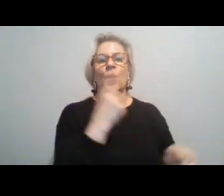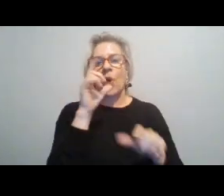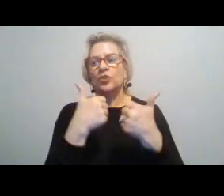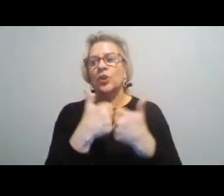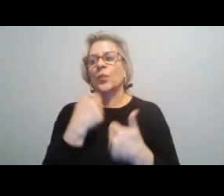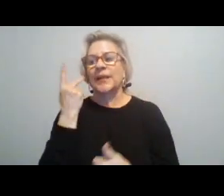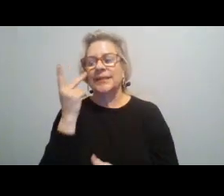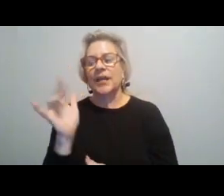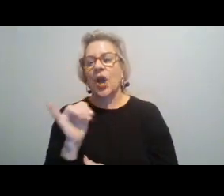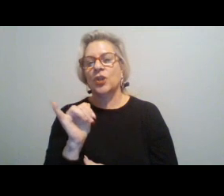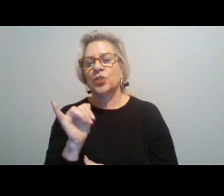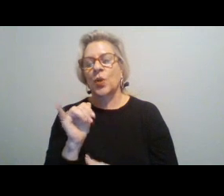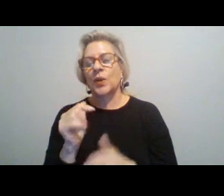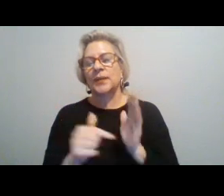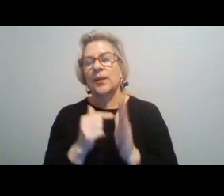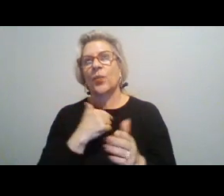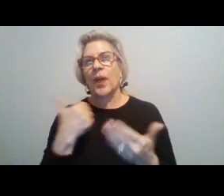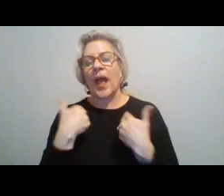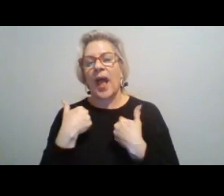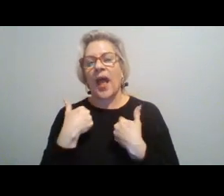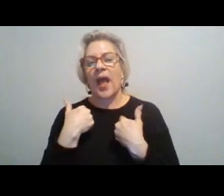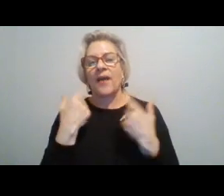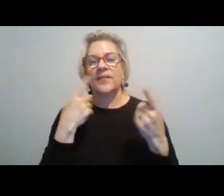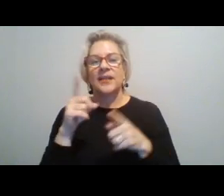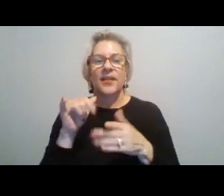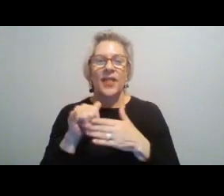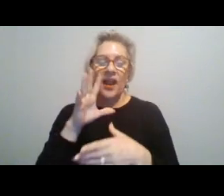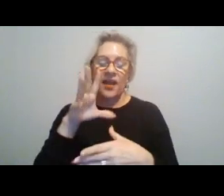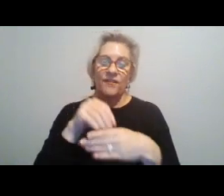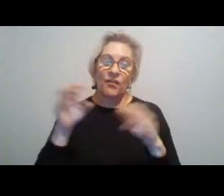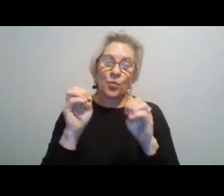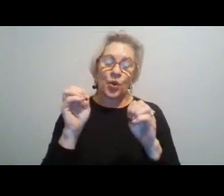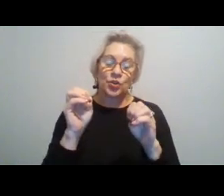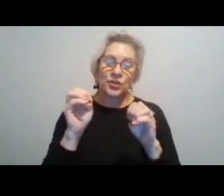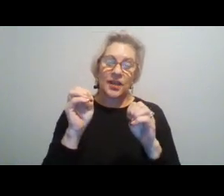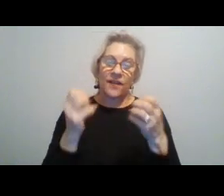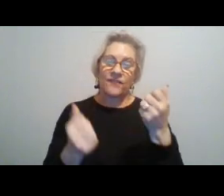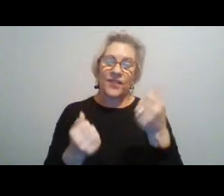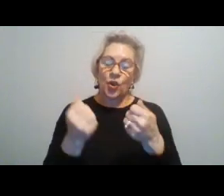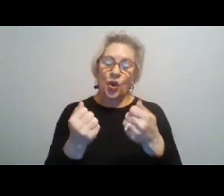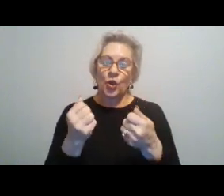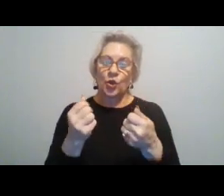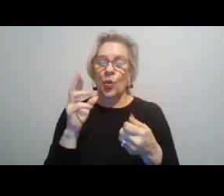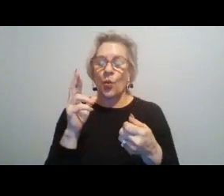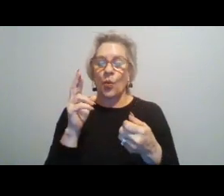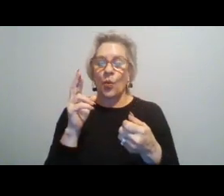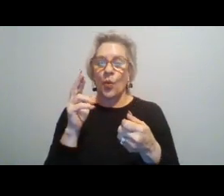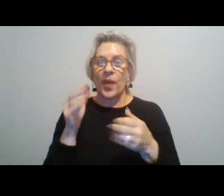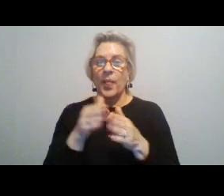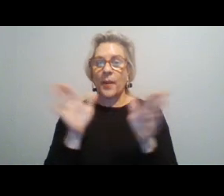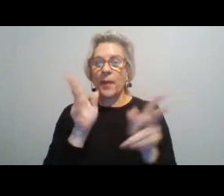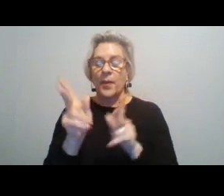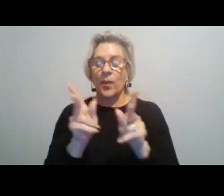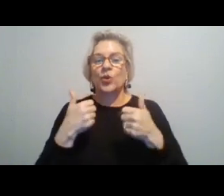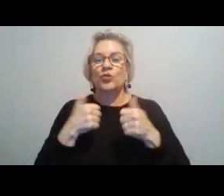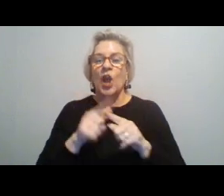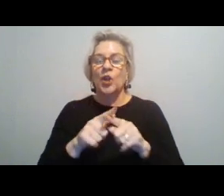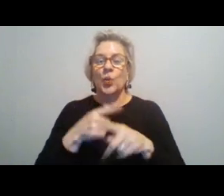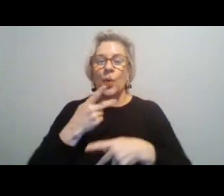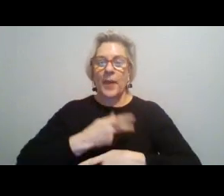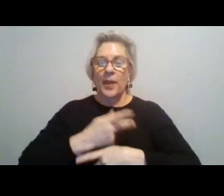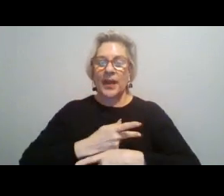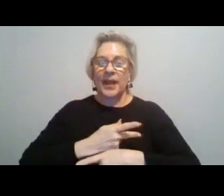and sometimes we do have incidents involving emergency vehicles and the motoring public, is when we're trying to manage the ingress and